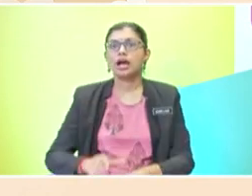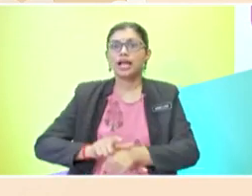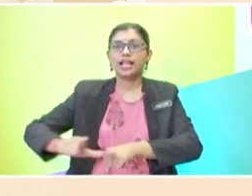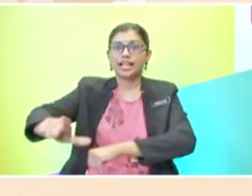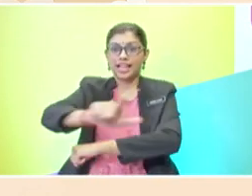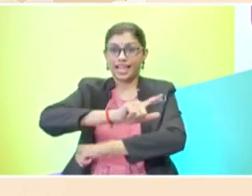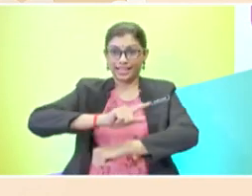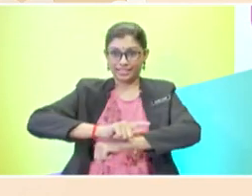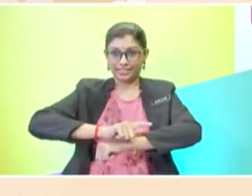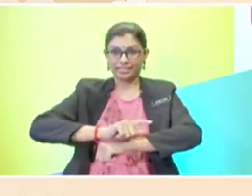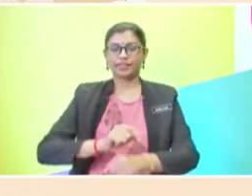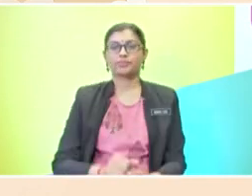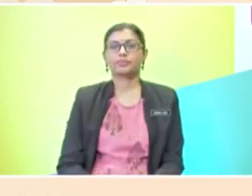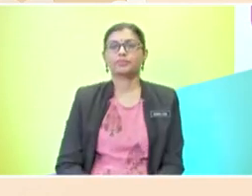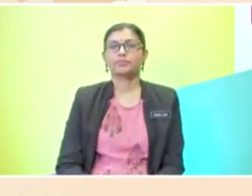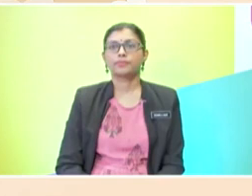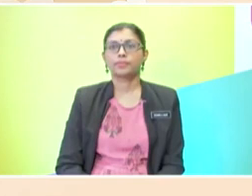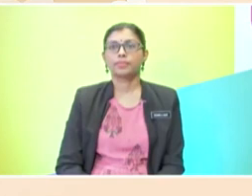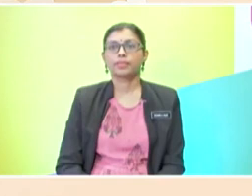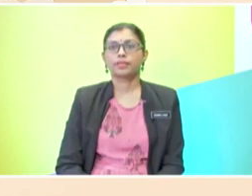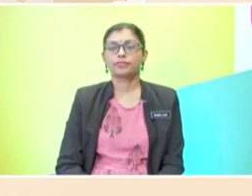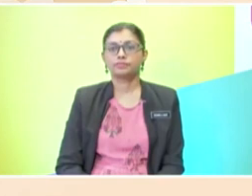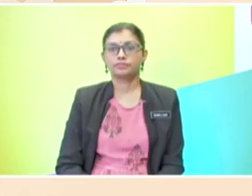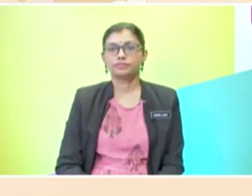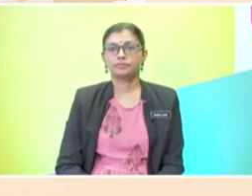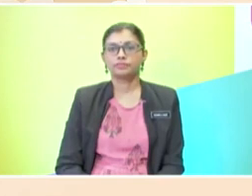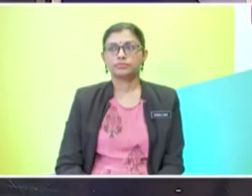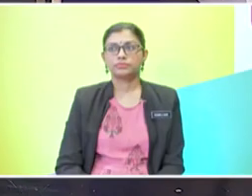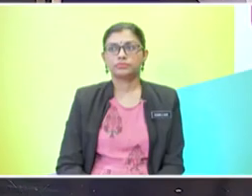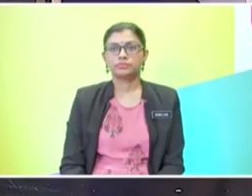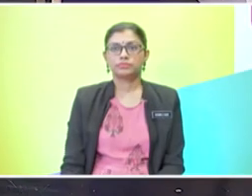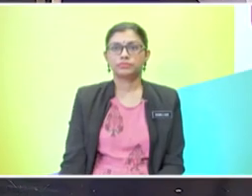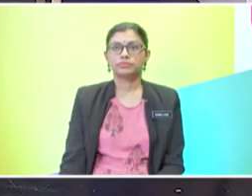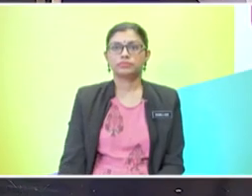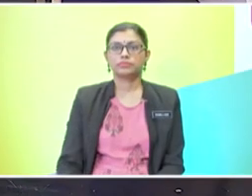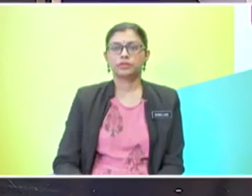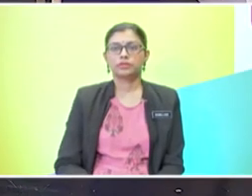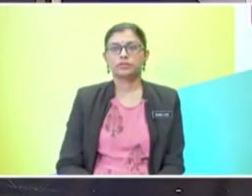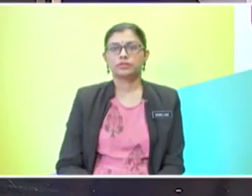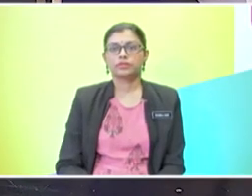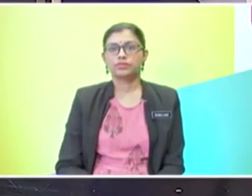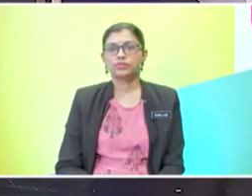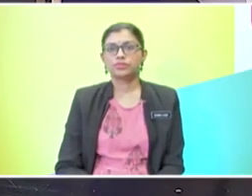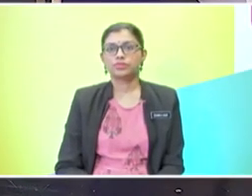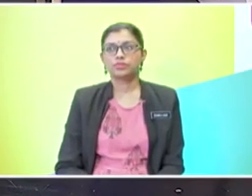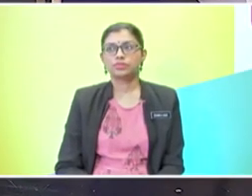the payment fully. If you're still paying monthly, the installment, is it comes under asset, Sean?